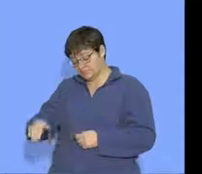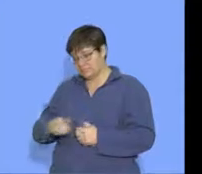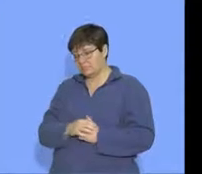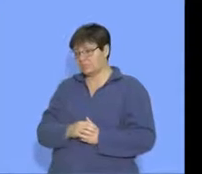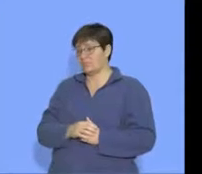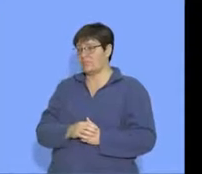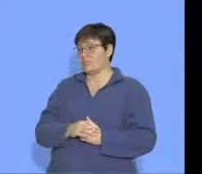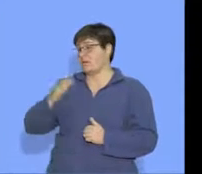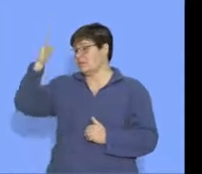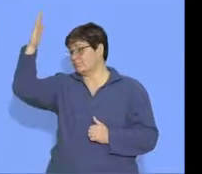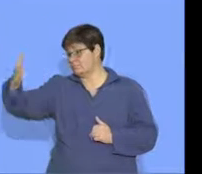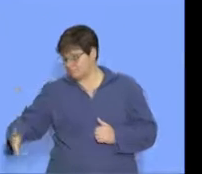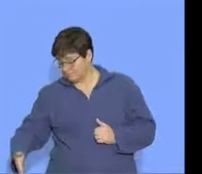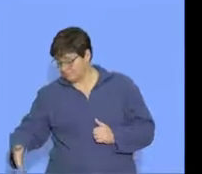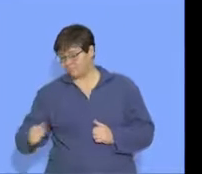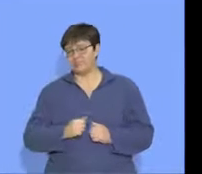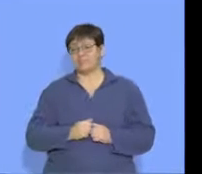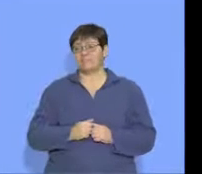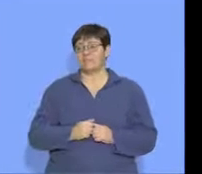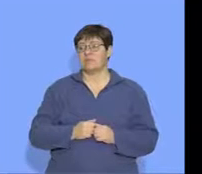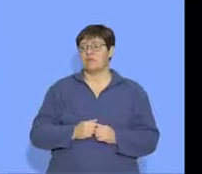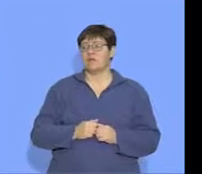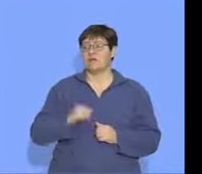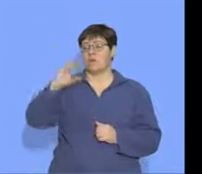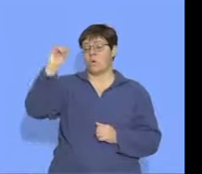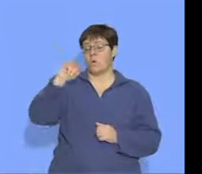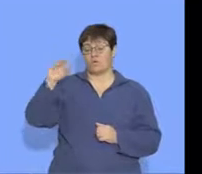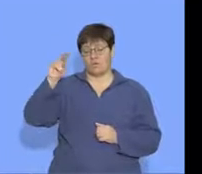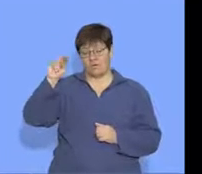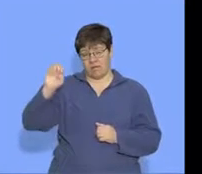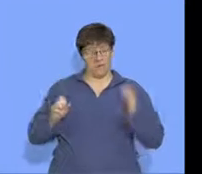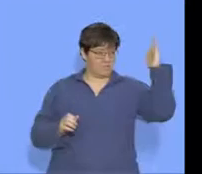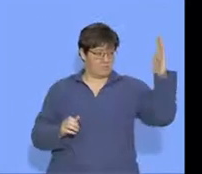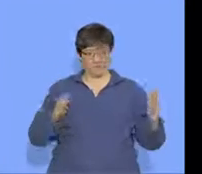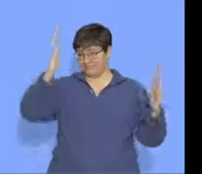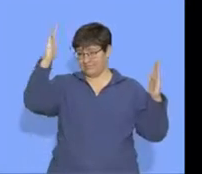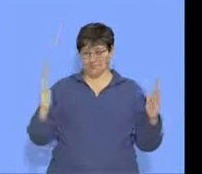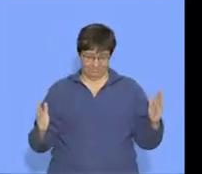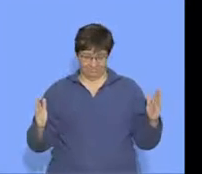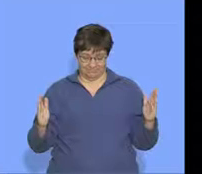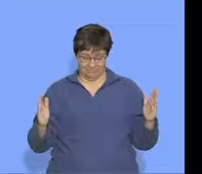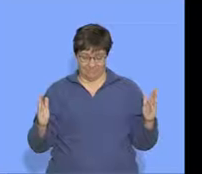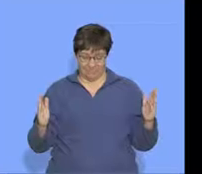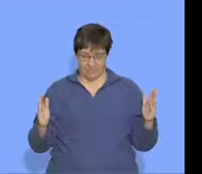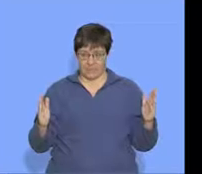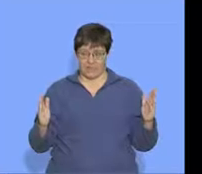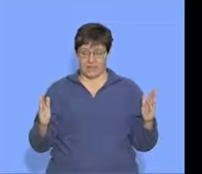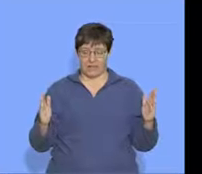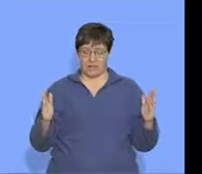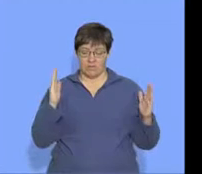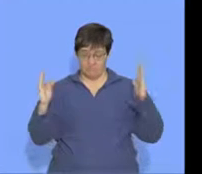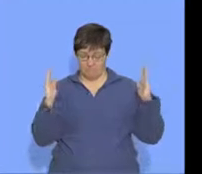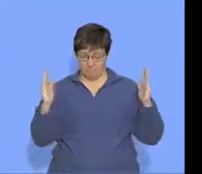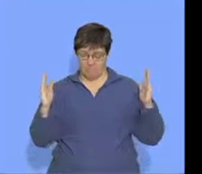ozone concentration, which is measured in an arbitrary unit there. And so we've got the ozone concentration here, and we've got the